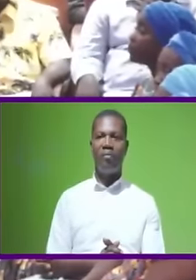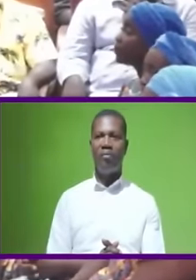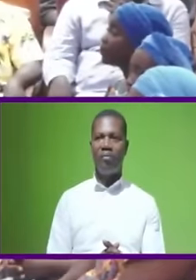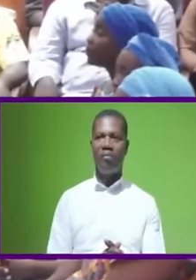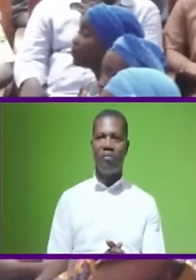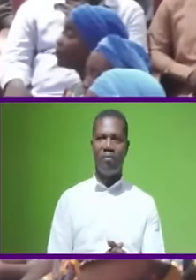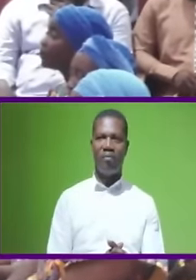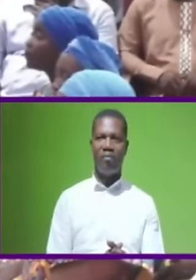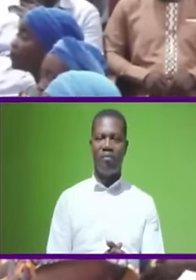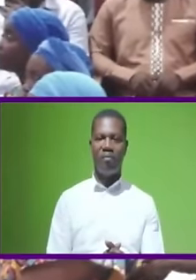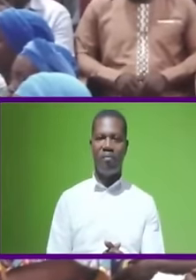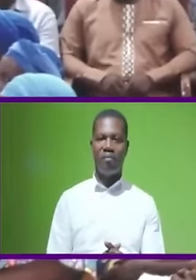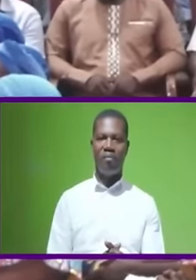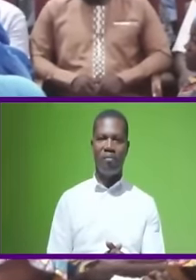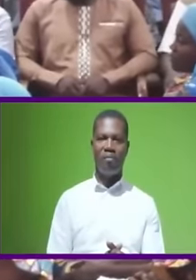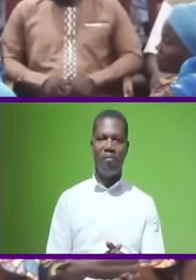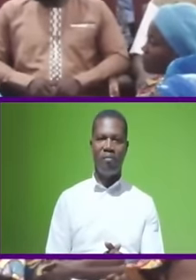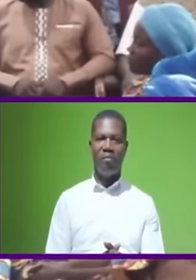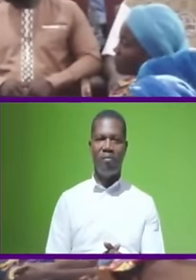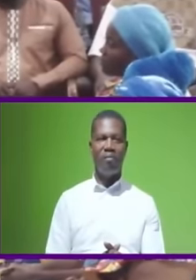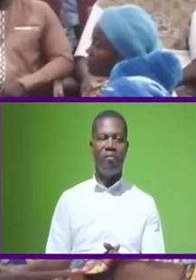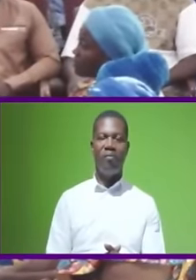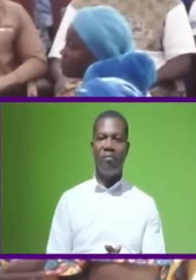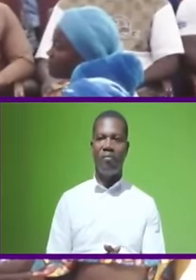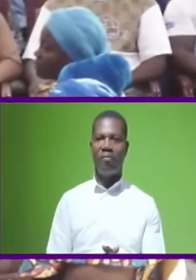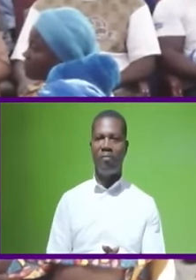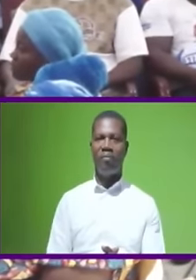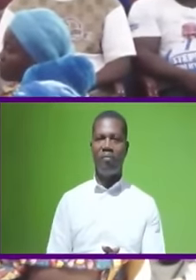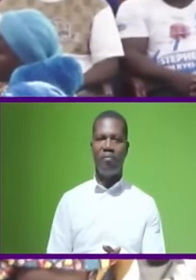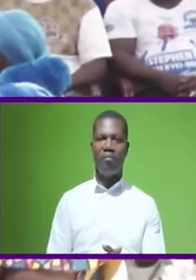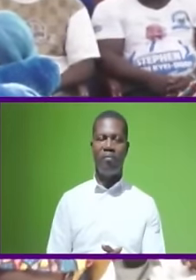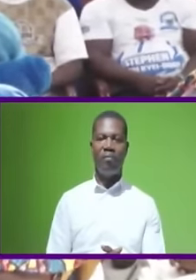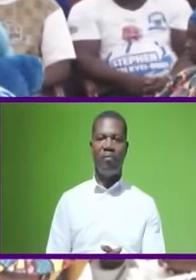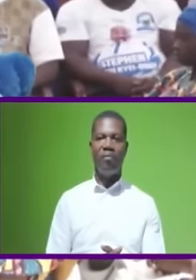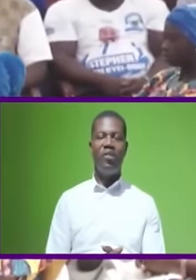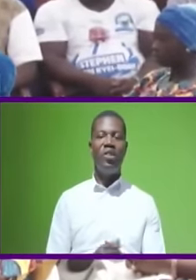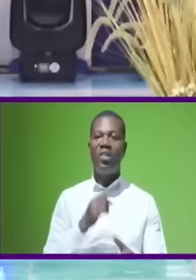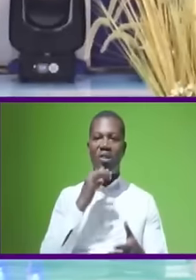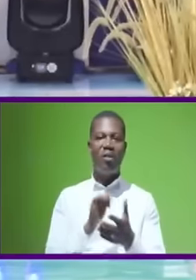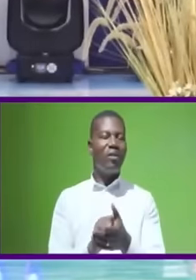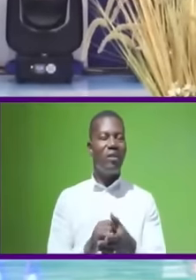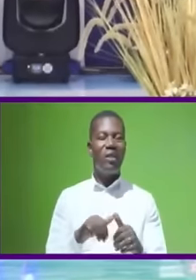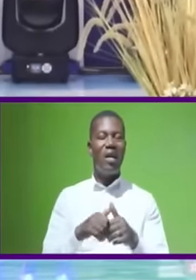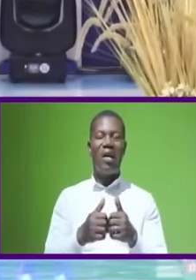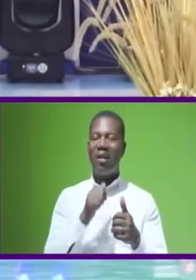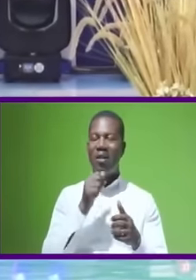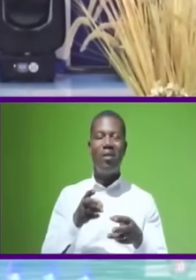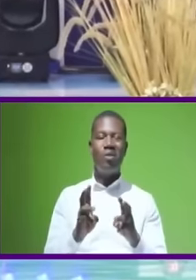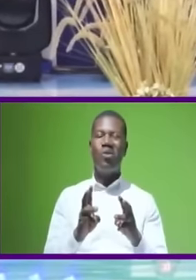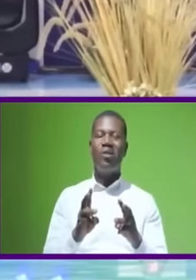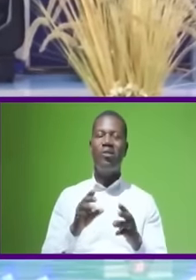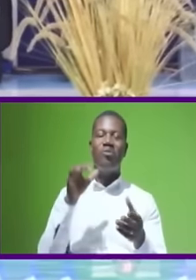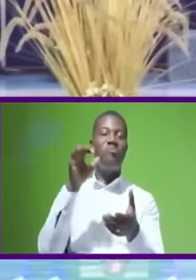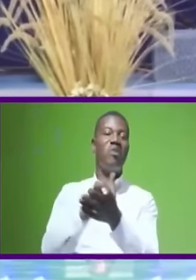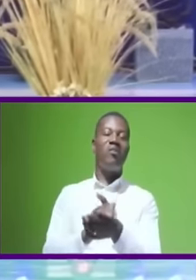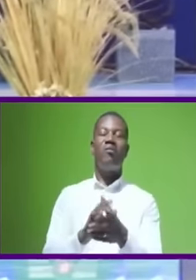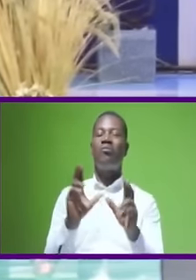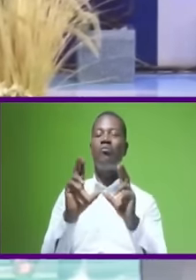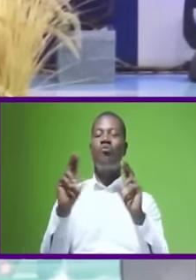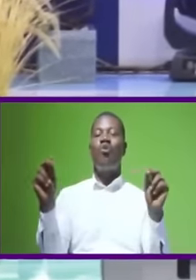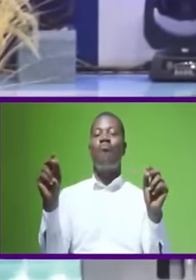gift, you have come trying to dip your hand into mine. Yes, I warrior. This isn't how we